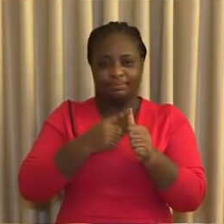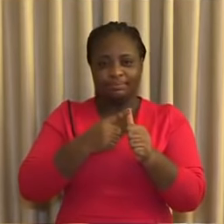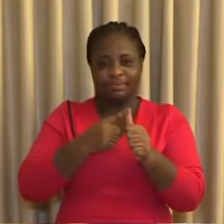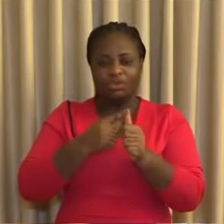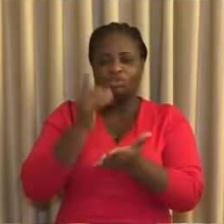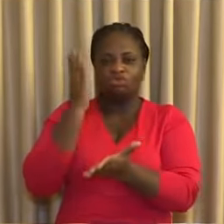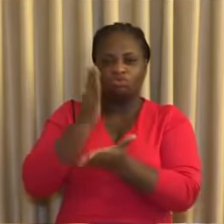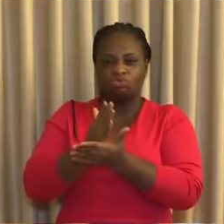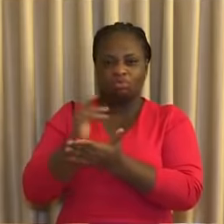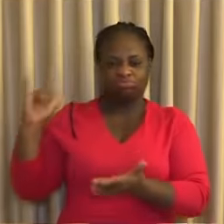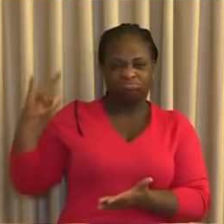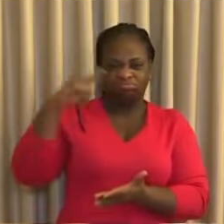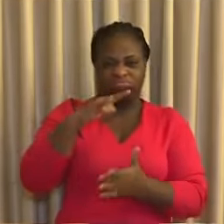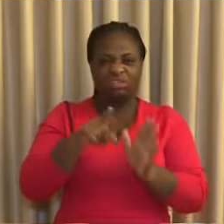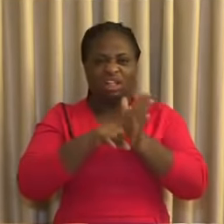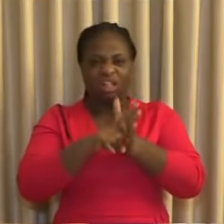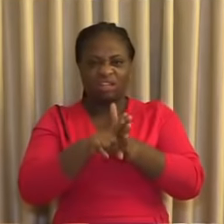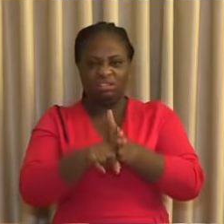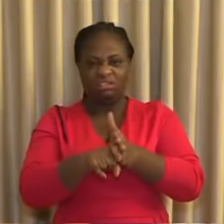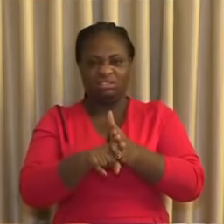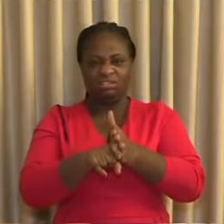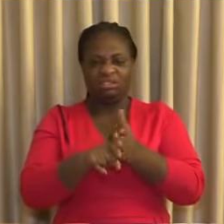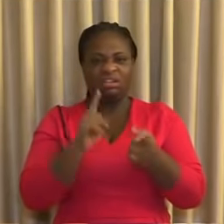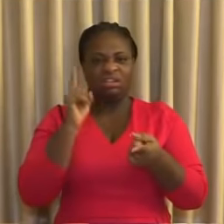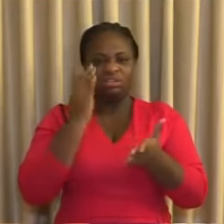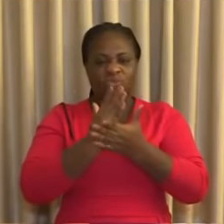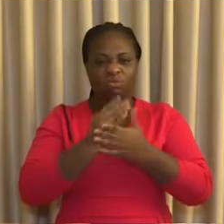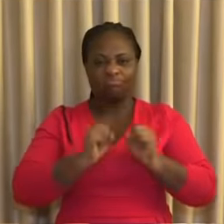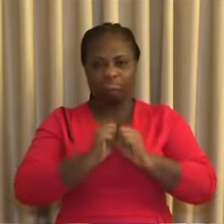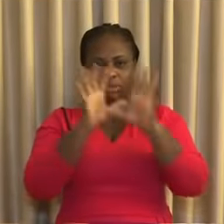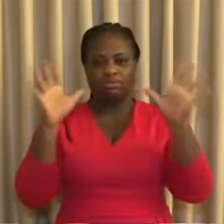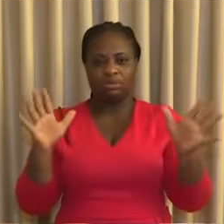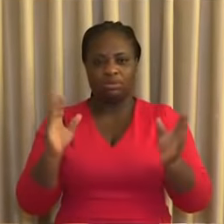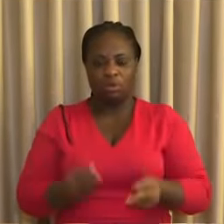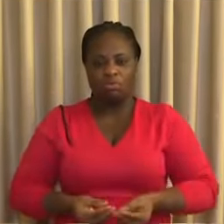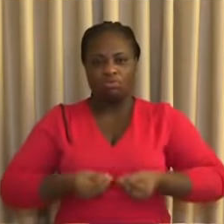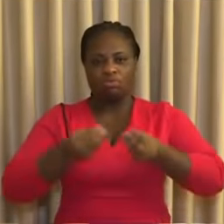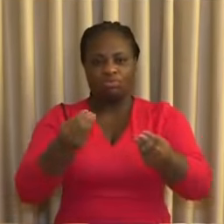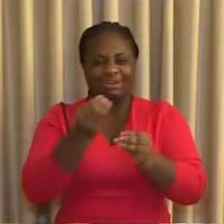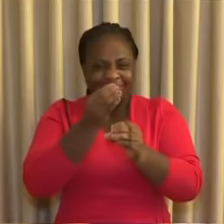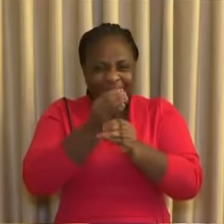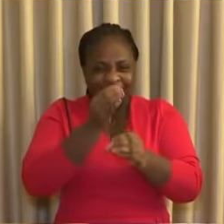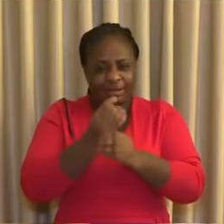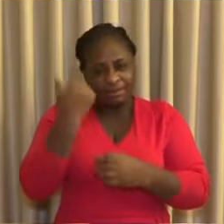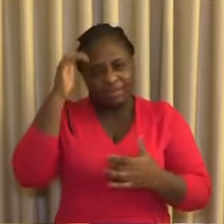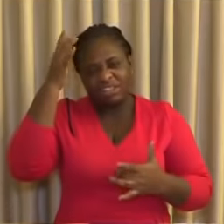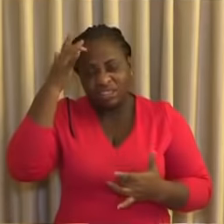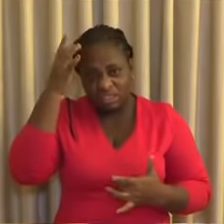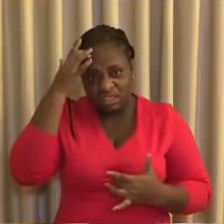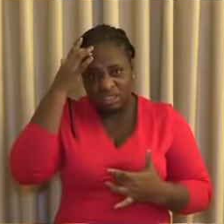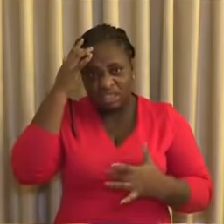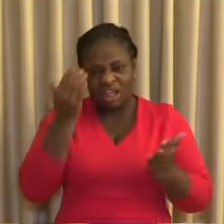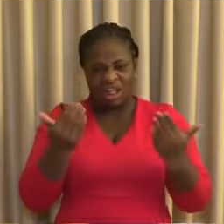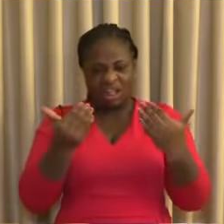of the virus, contain its spread, provide adequate care for the sick, limit